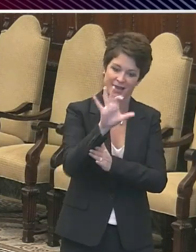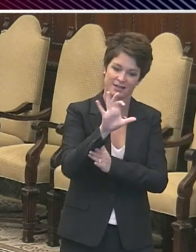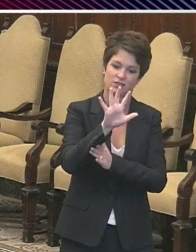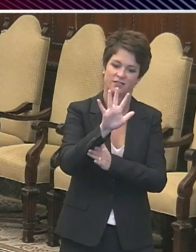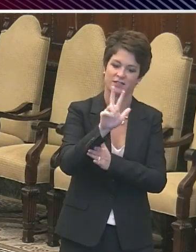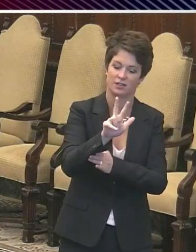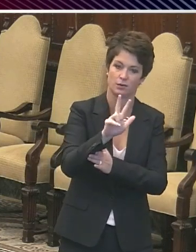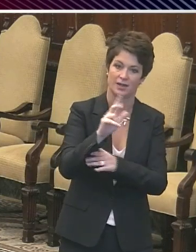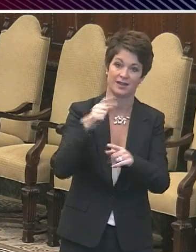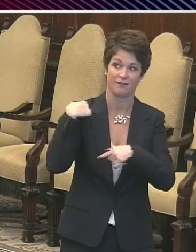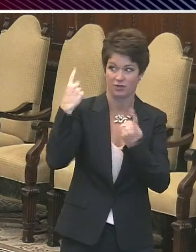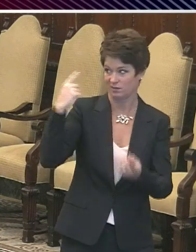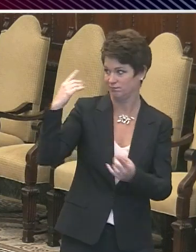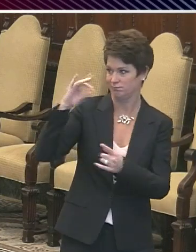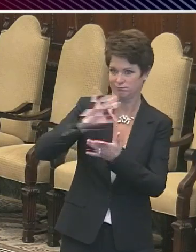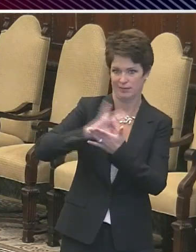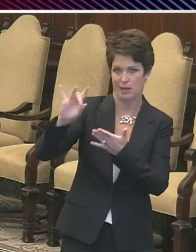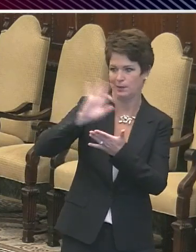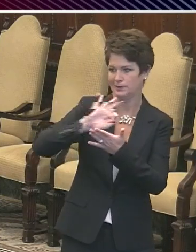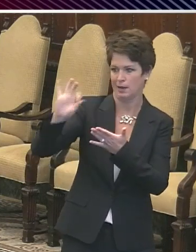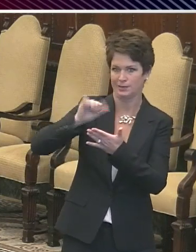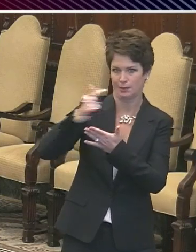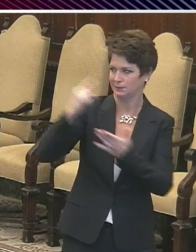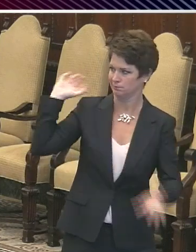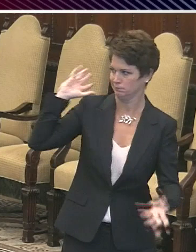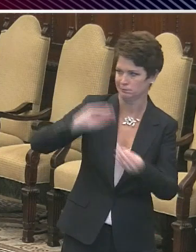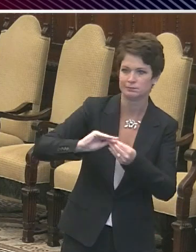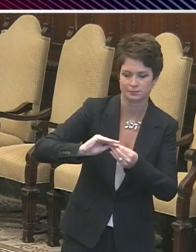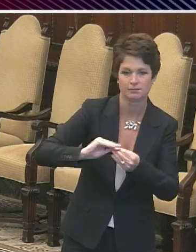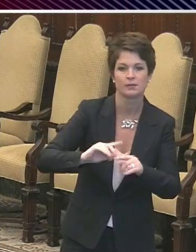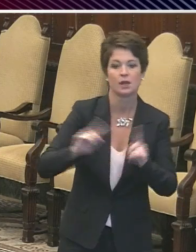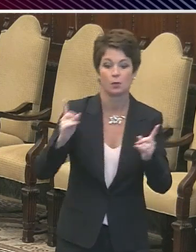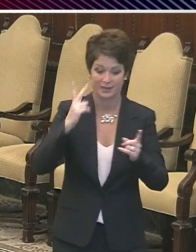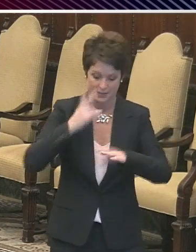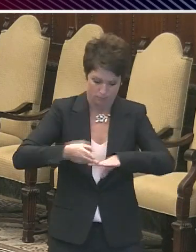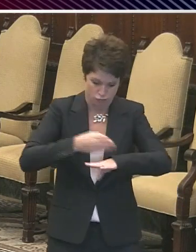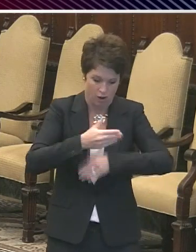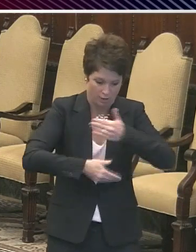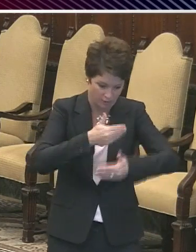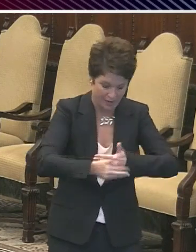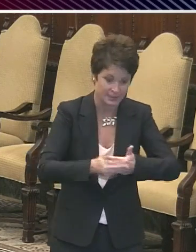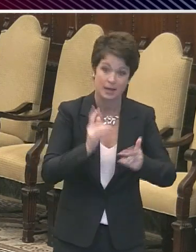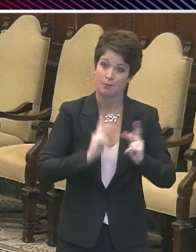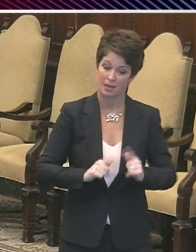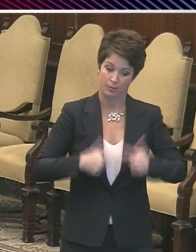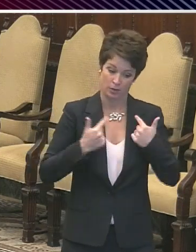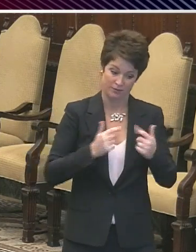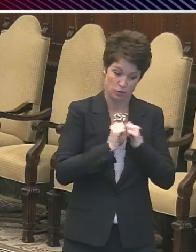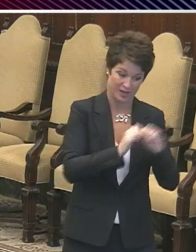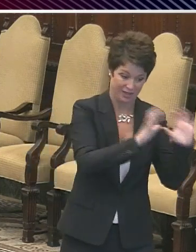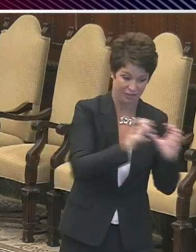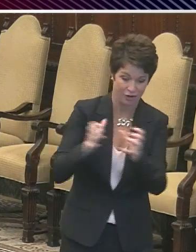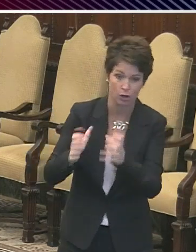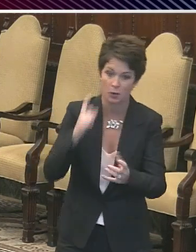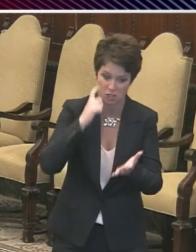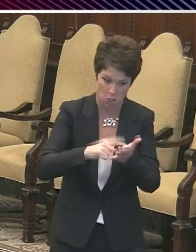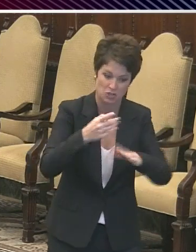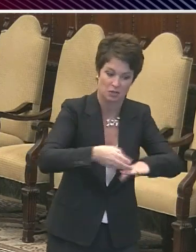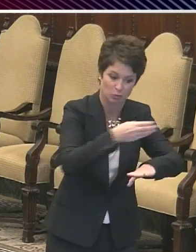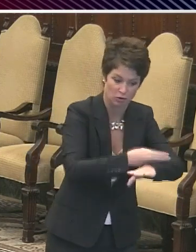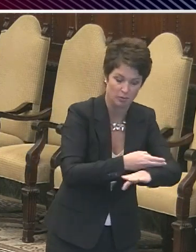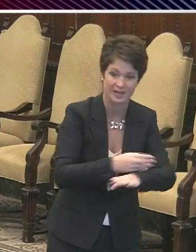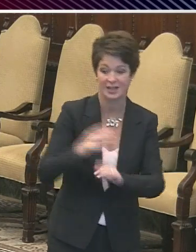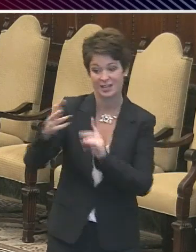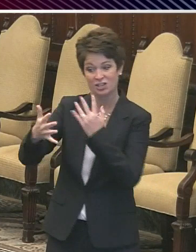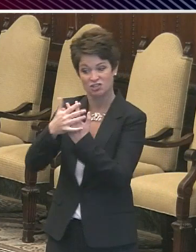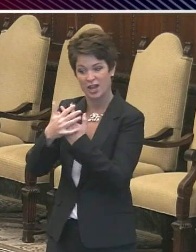19,953 since the beginning of the epidemic. We are continuing to see progress in our clusters in congregate settings. The jail clusters had 1 new